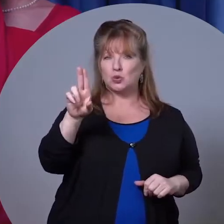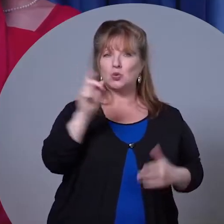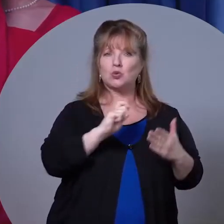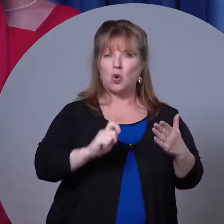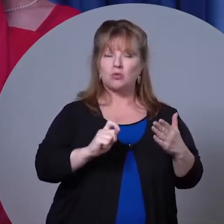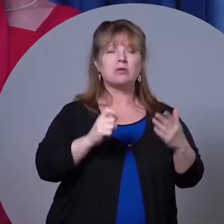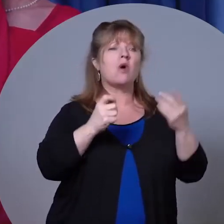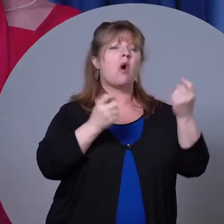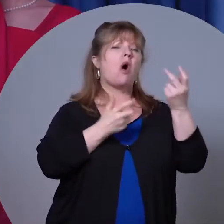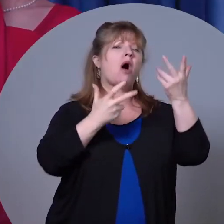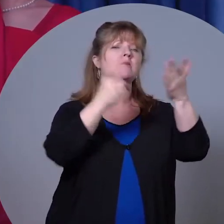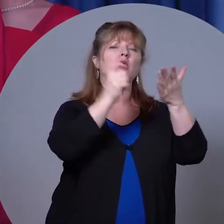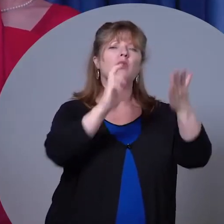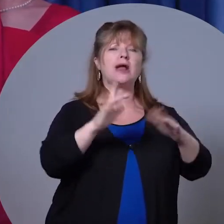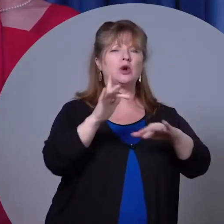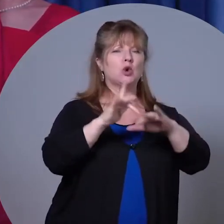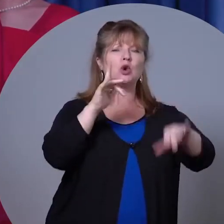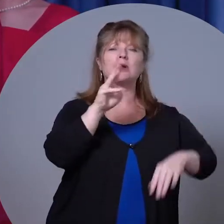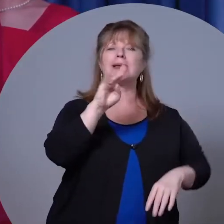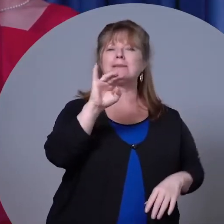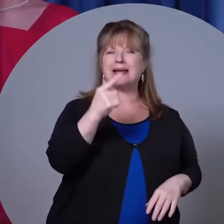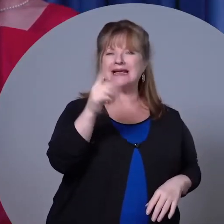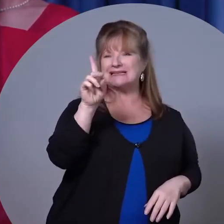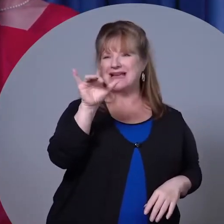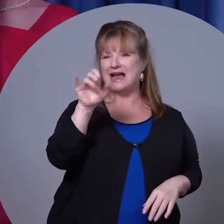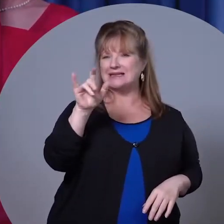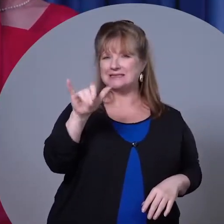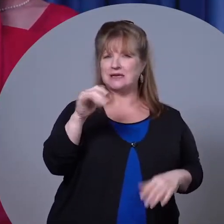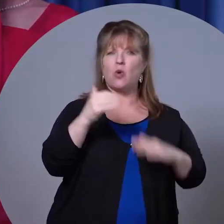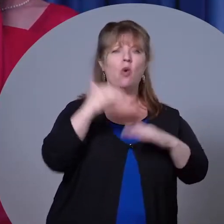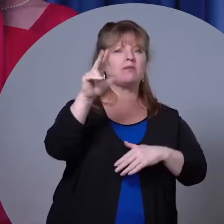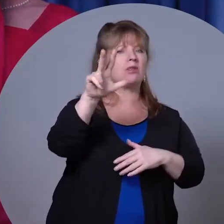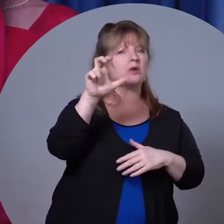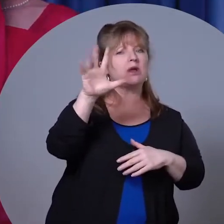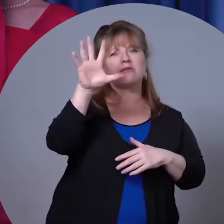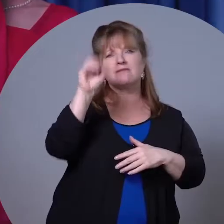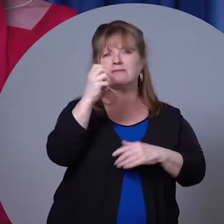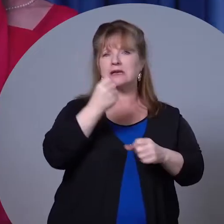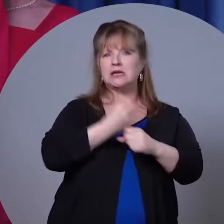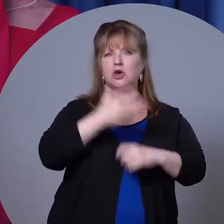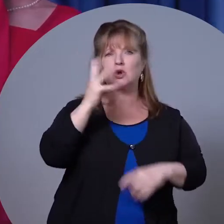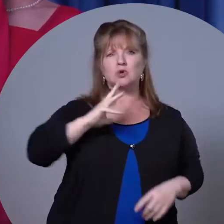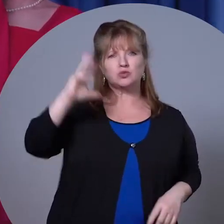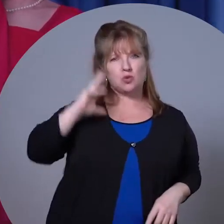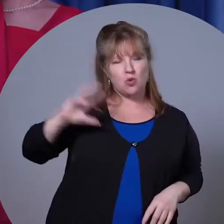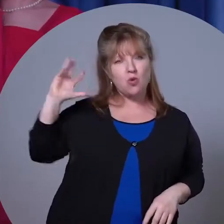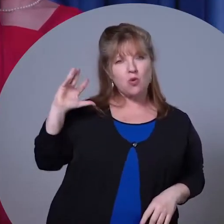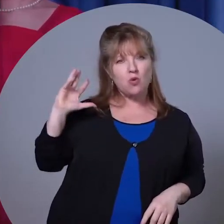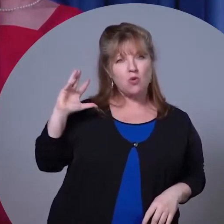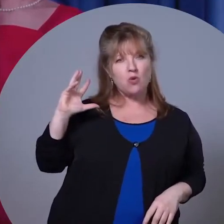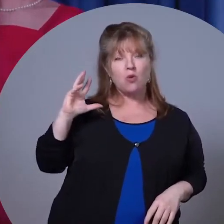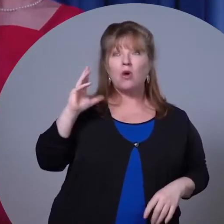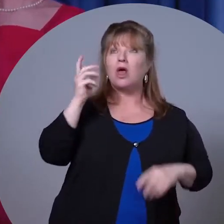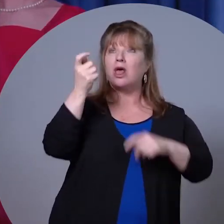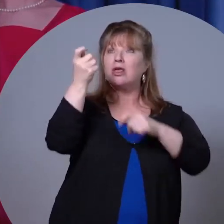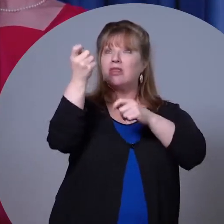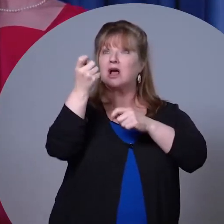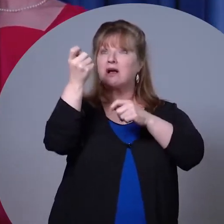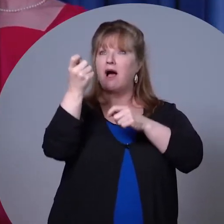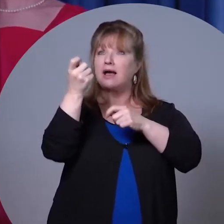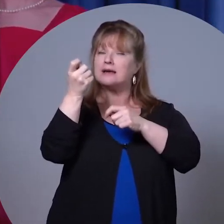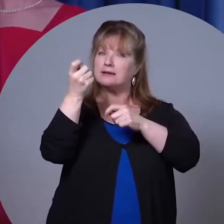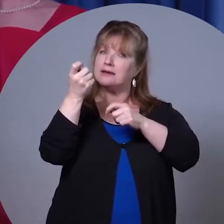opera writer in early Qing Dynasty over 350 years ago. With a kite as a driver of